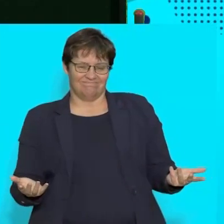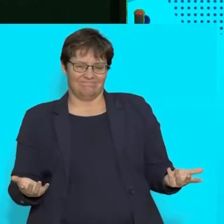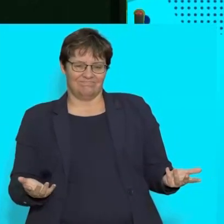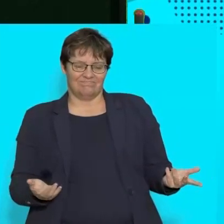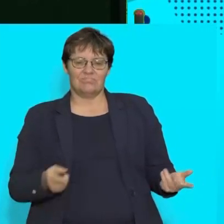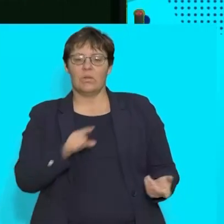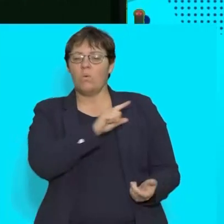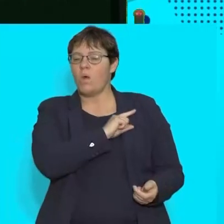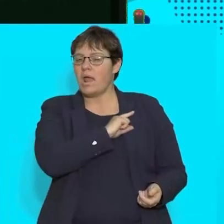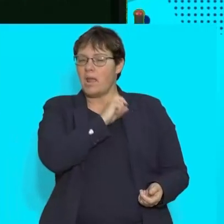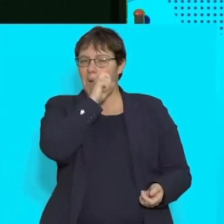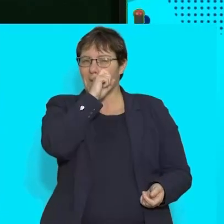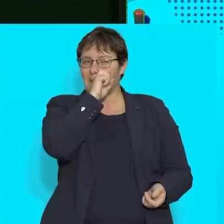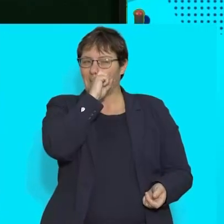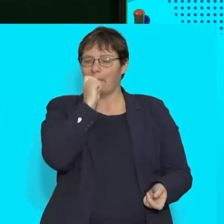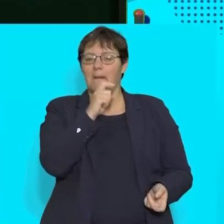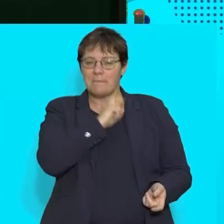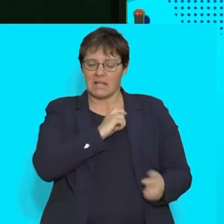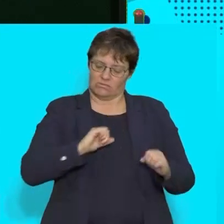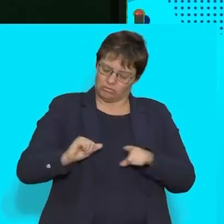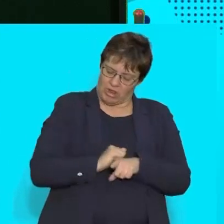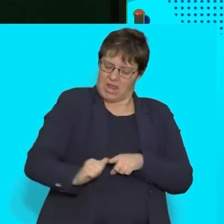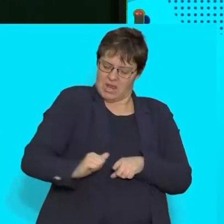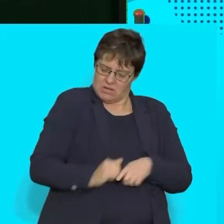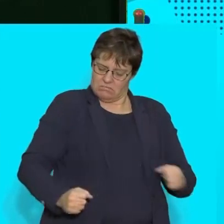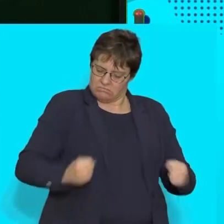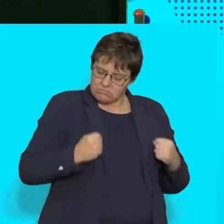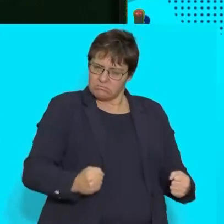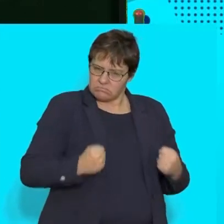because that would be something that they would have to train to